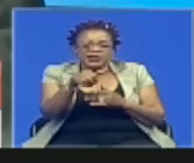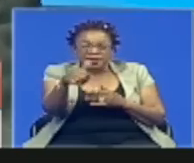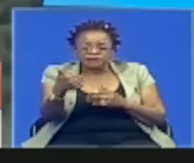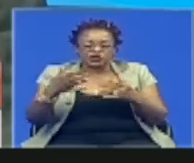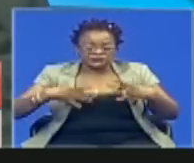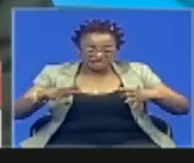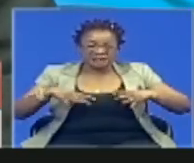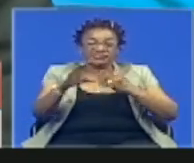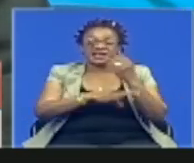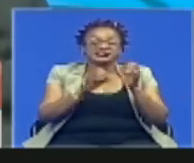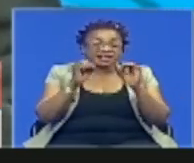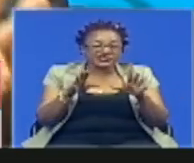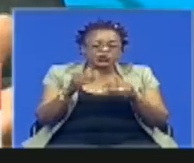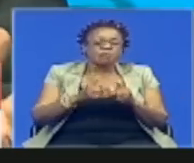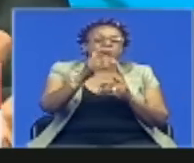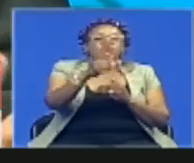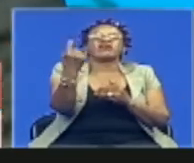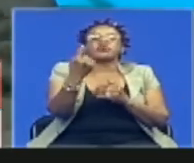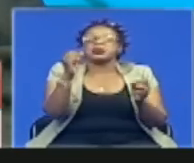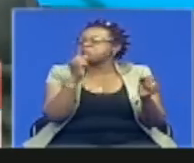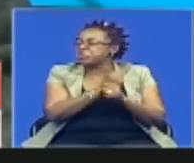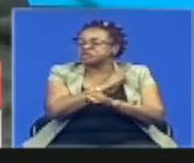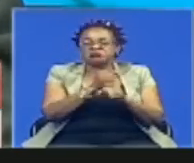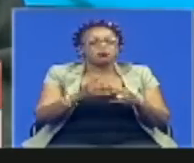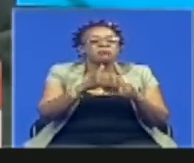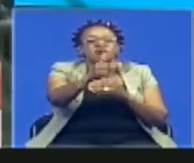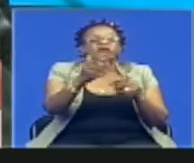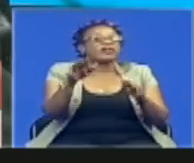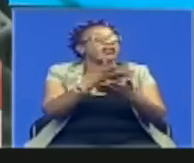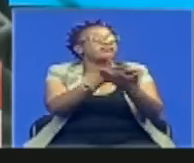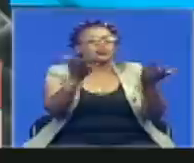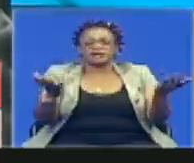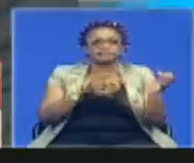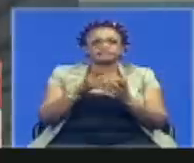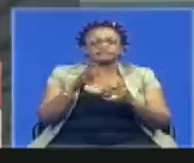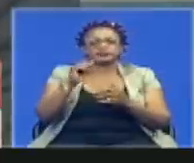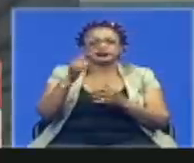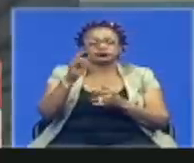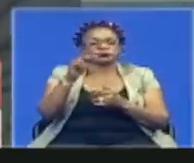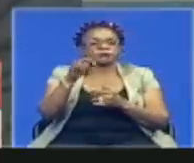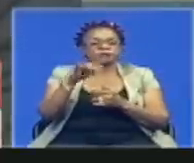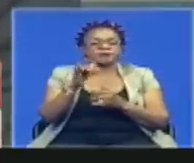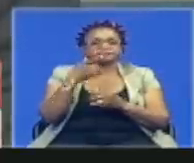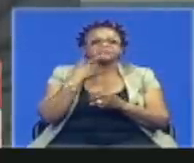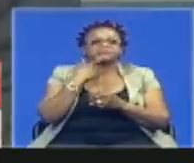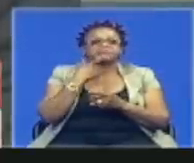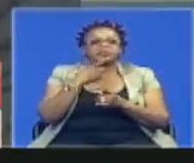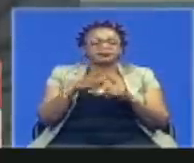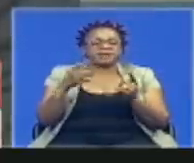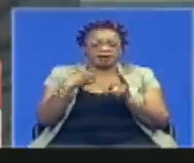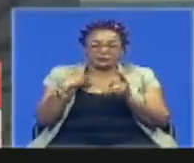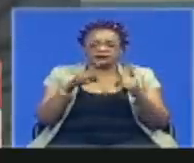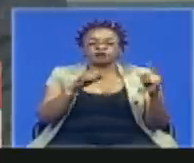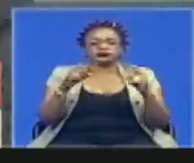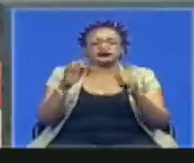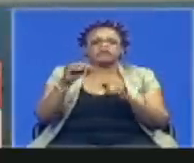can only move alone. You cannot move with everybody. And you can't ignore the rest of the country. Problem hearing me, but I'm getting a tweet now from David